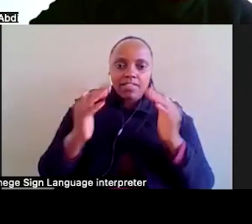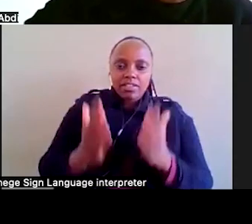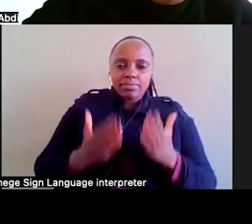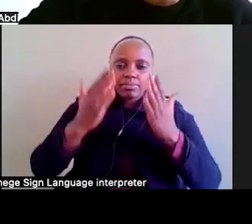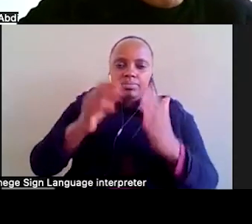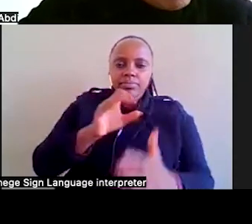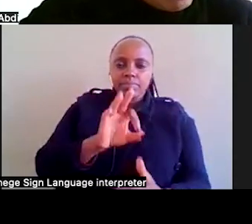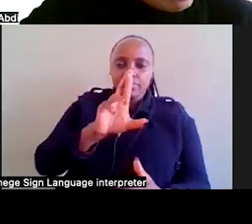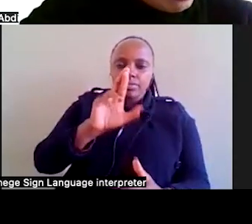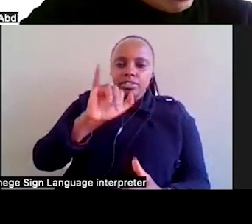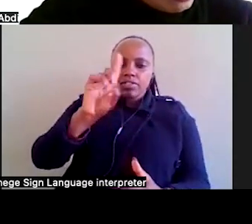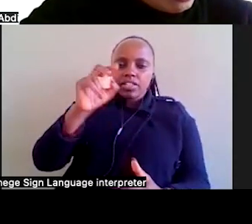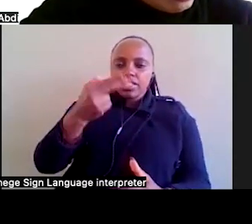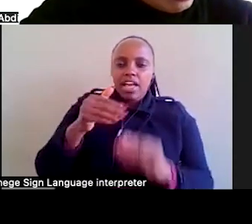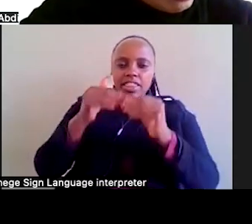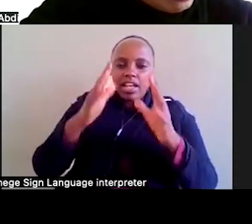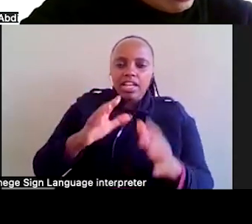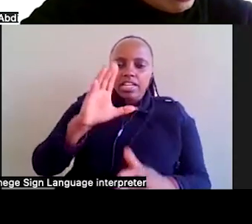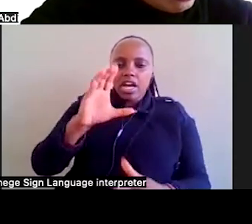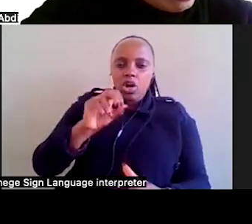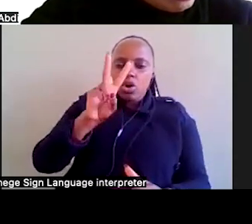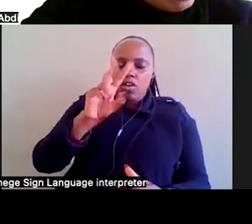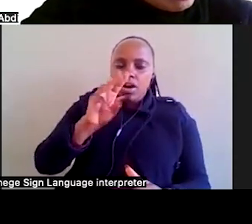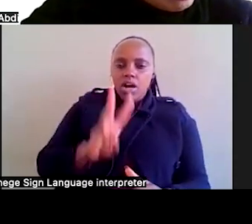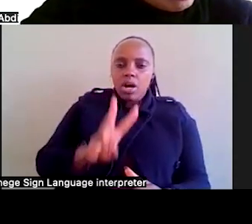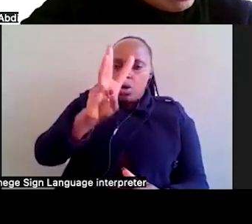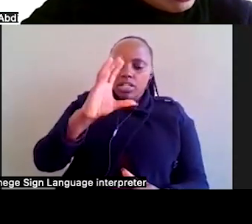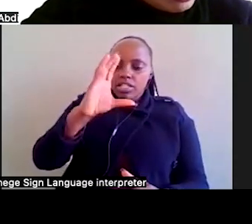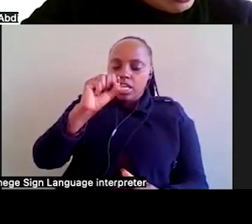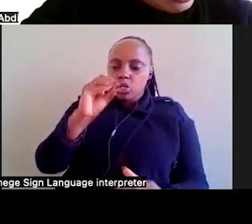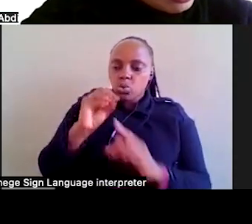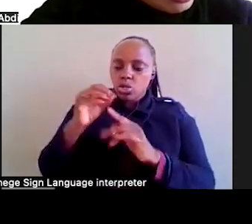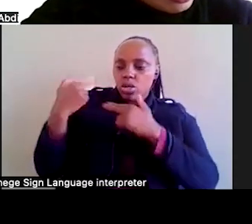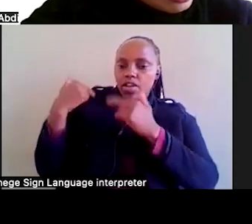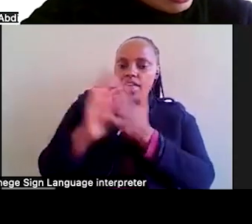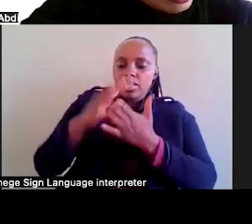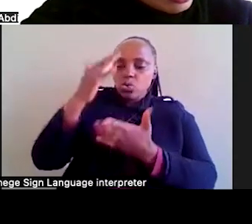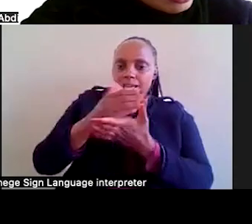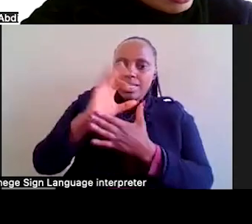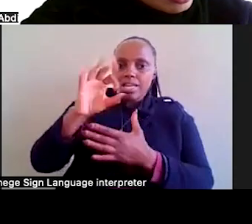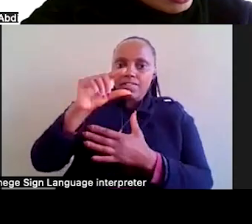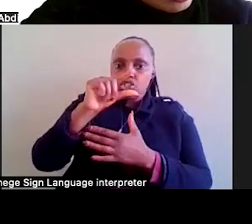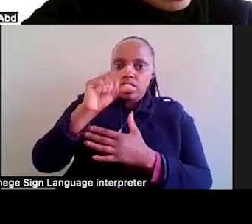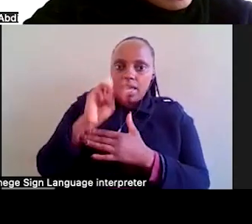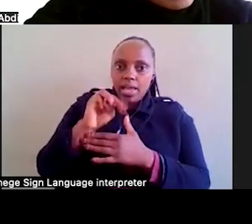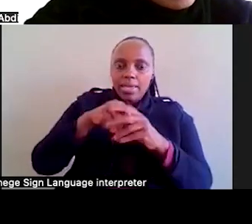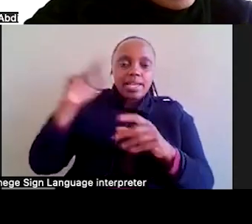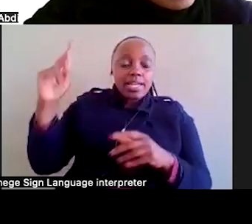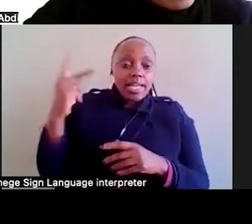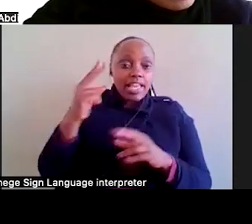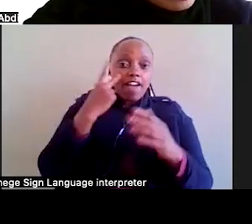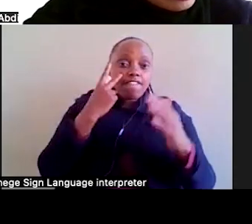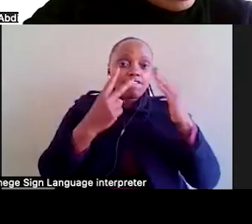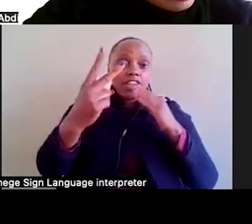Frida, as the leader of COVAO, as the convener of the CSO network to end FGM in Kenya. What is the